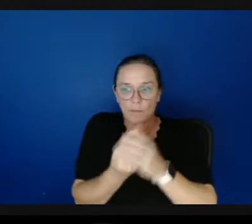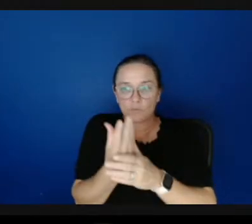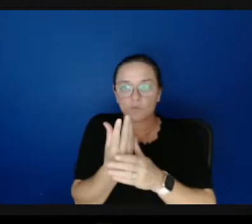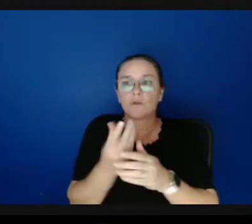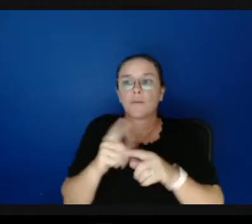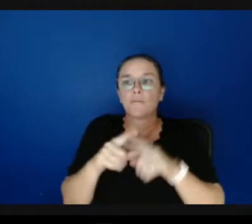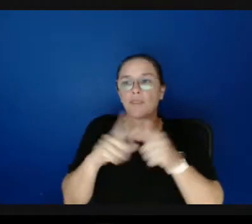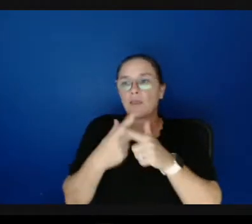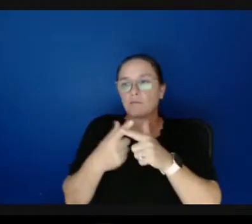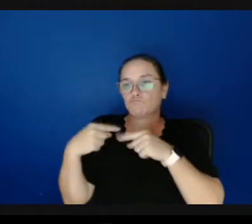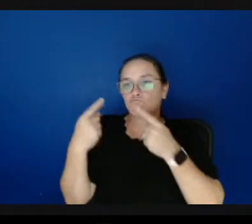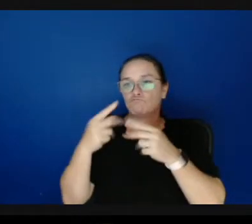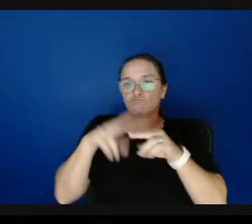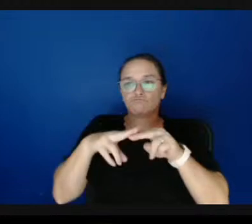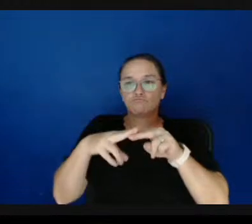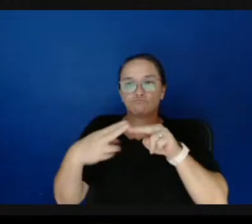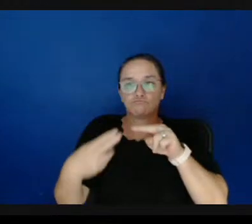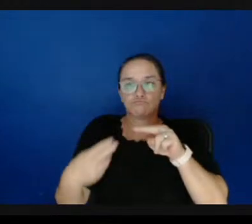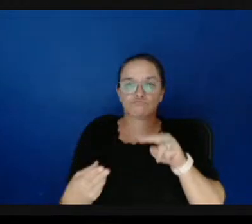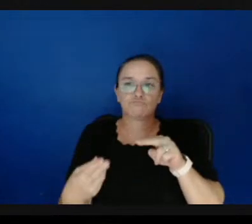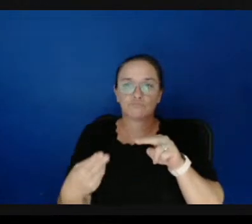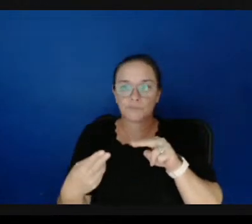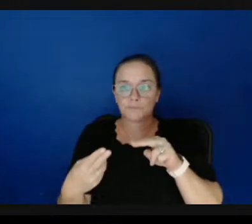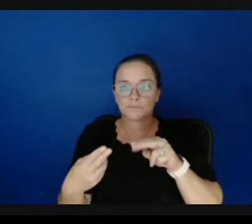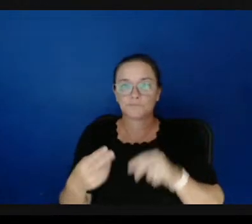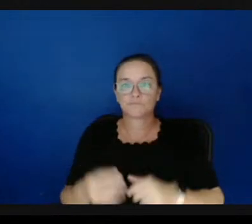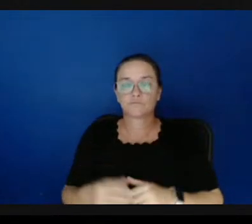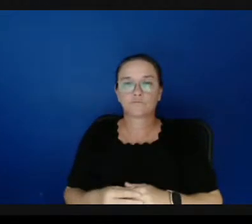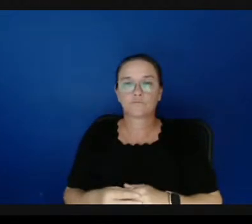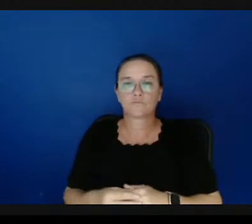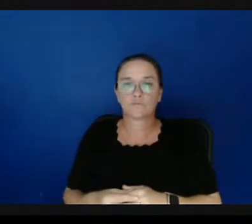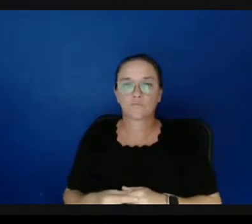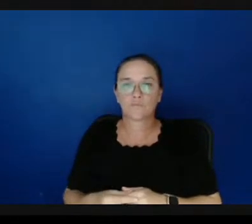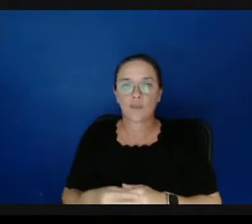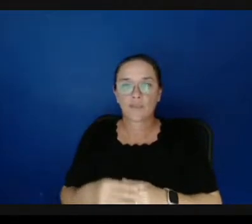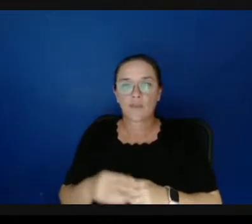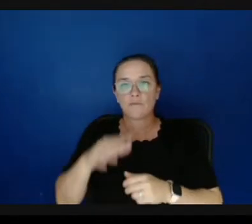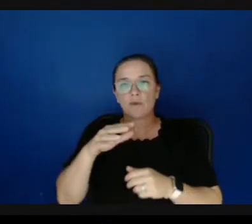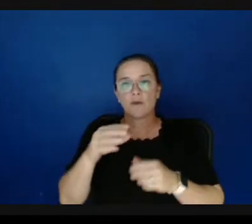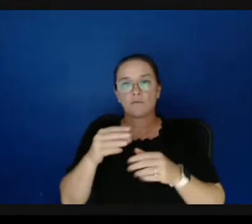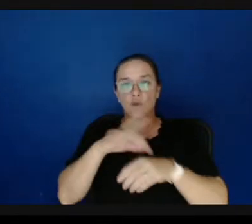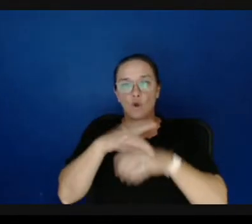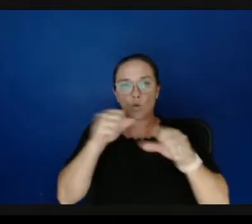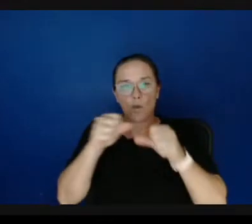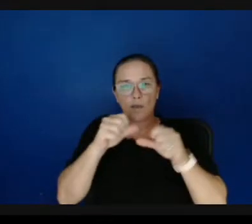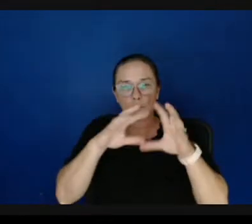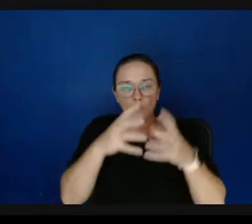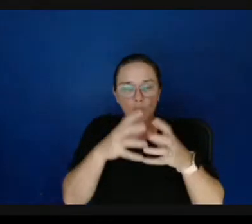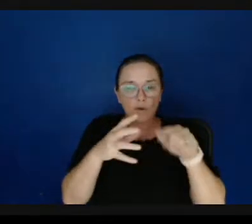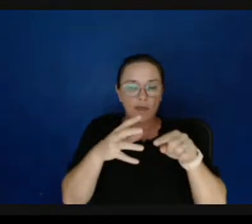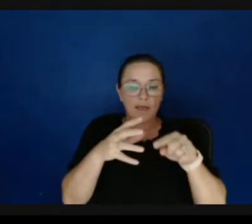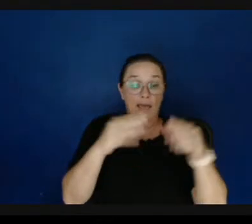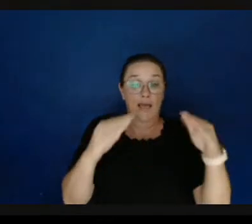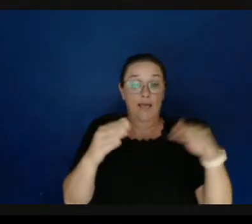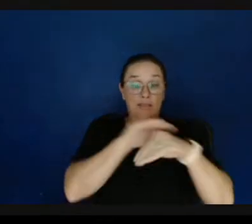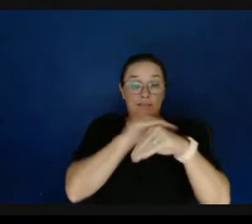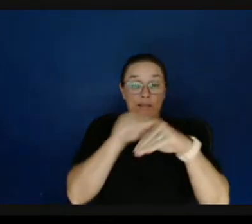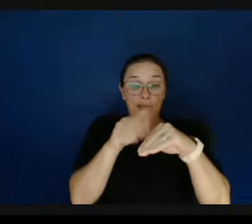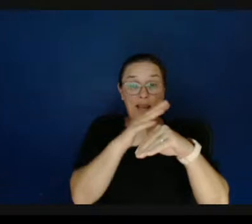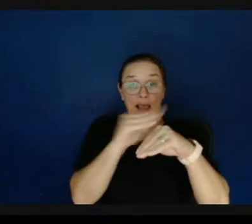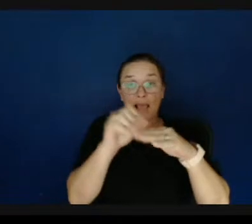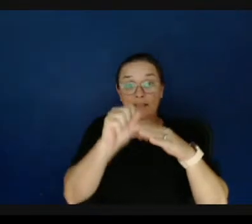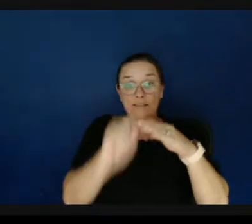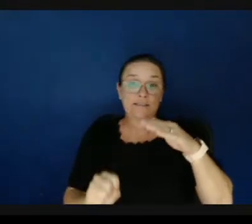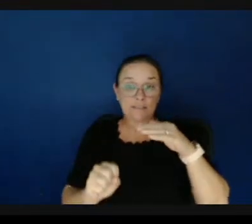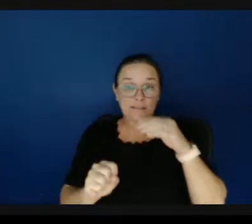been decreasing. And in locations, they've been clustered mostly around the summit as well as the south flank, with very little action on